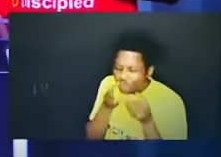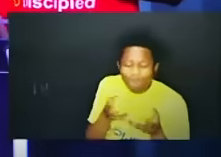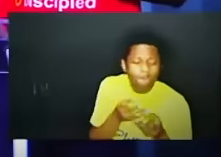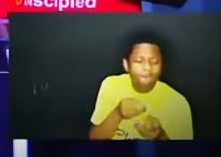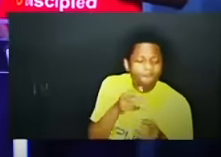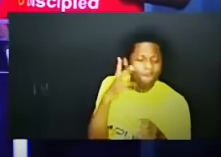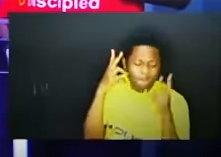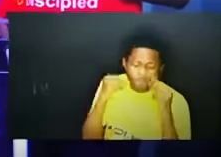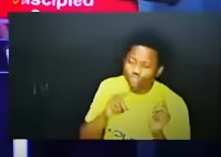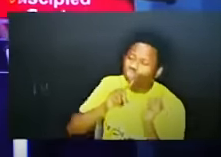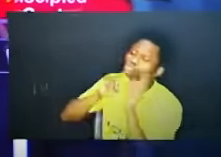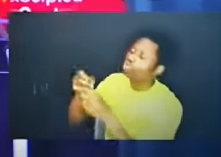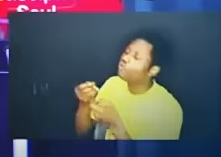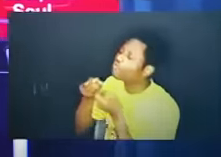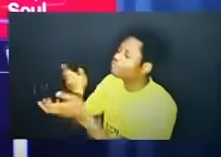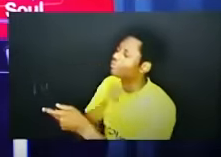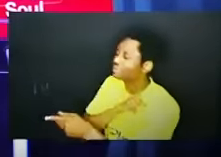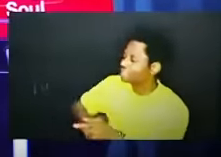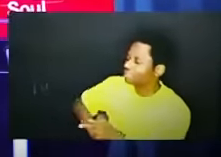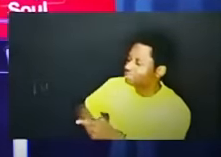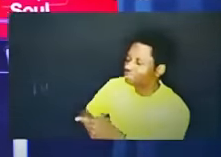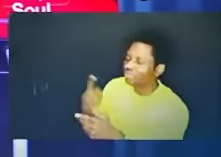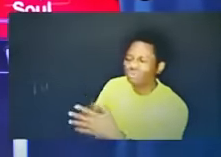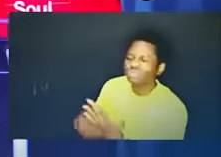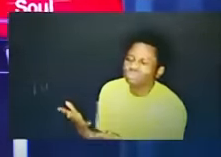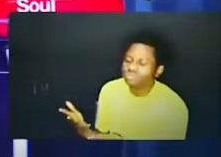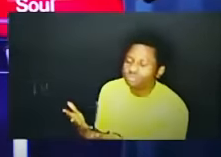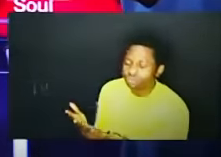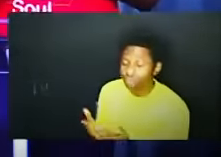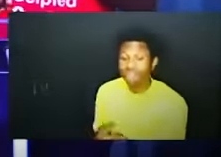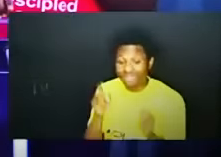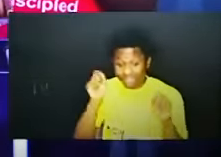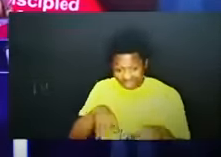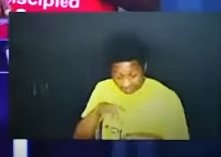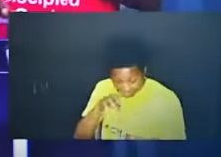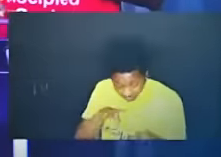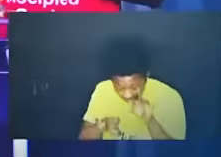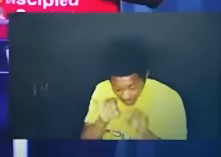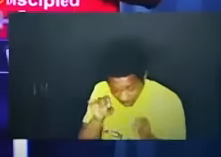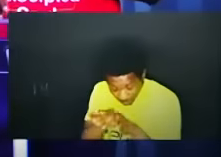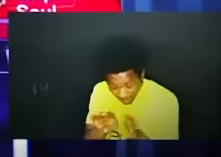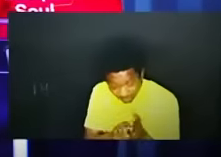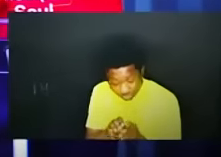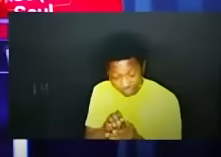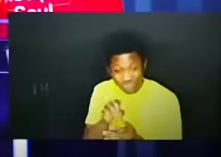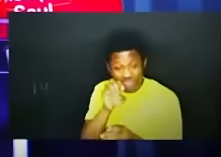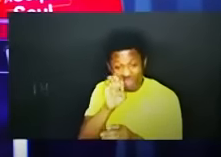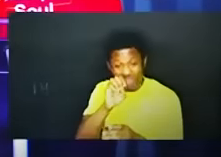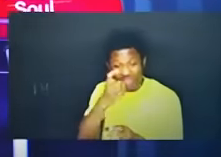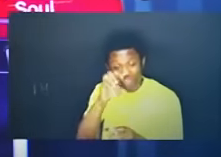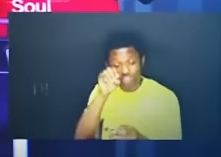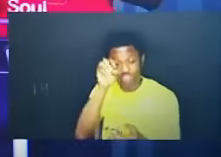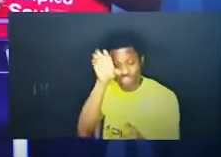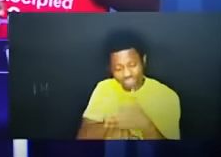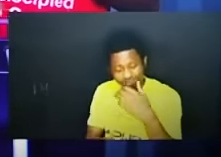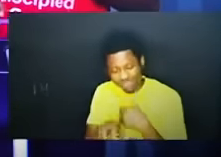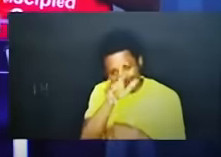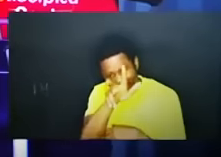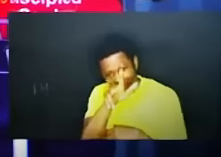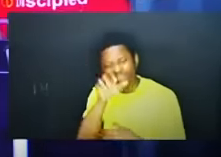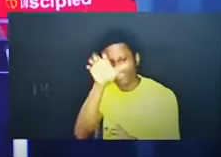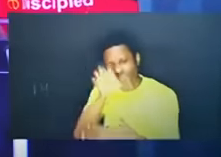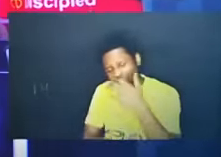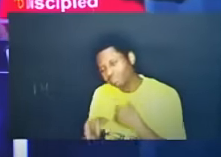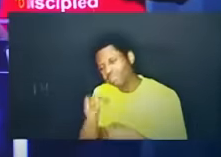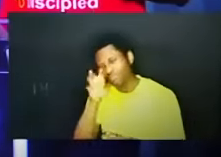see that in chapter 3 and chapter 4 of Exodus. Ube huwei, ewo Moses, wome tosumi, yenunumu, eti miensa, eni eti na